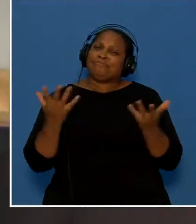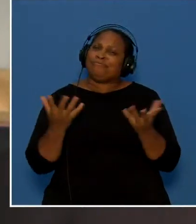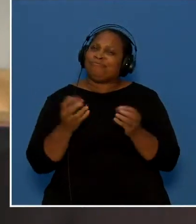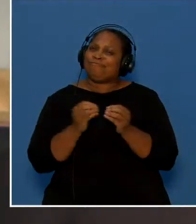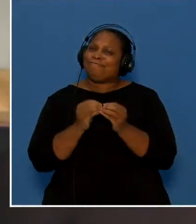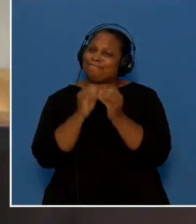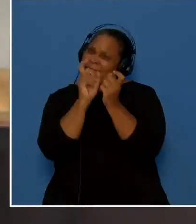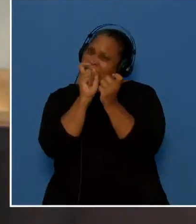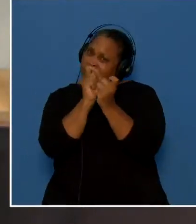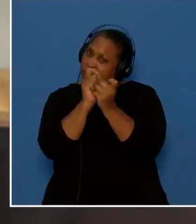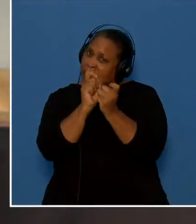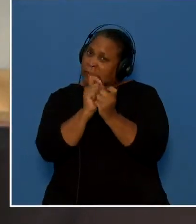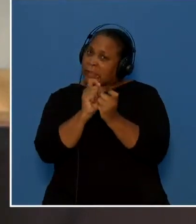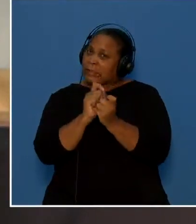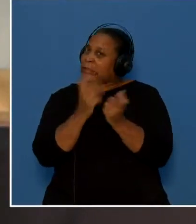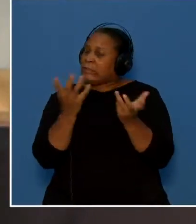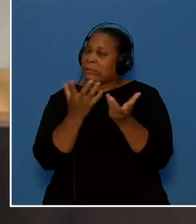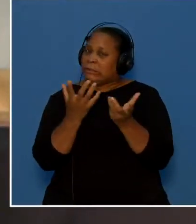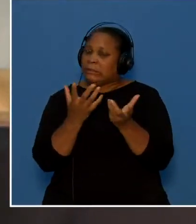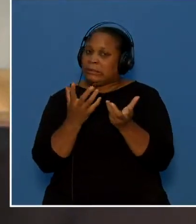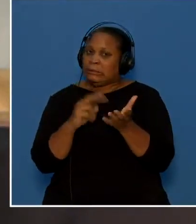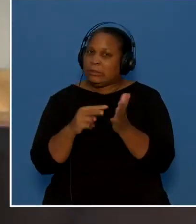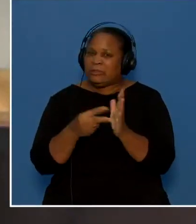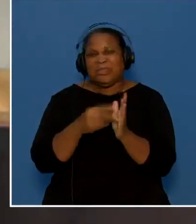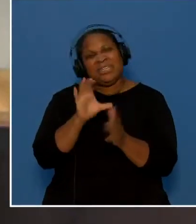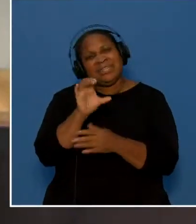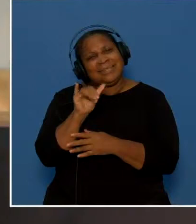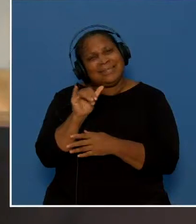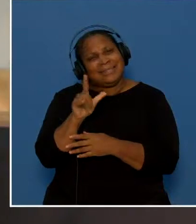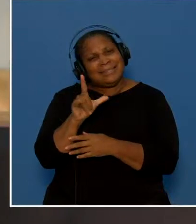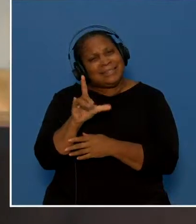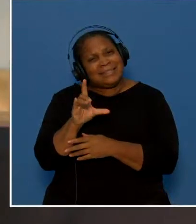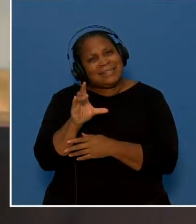more specific insofar as what are you referring to, a cycle rate?